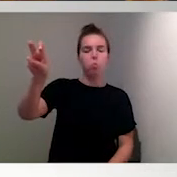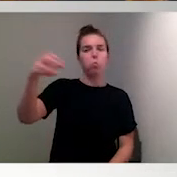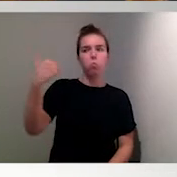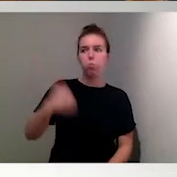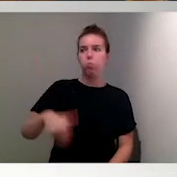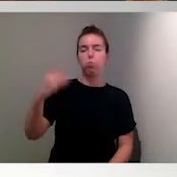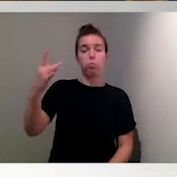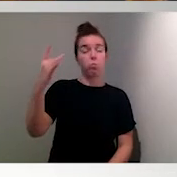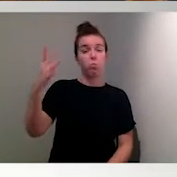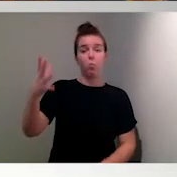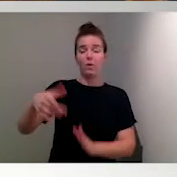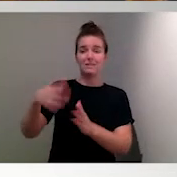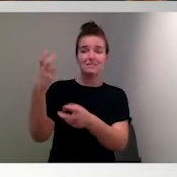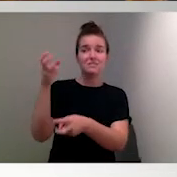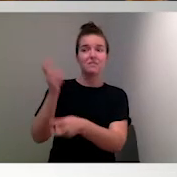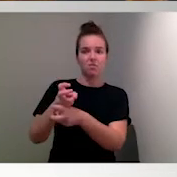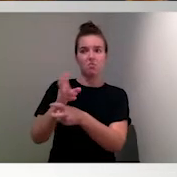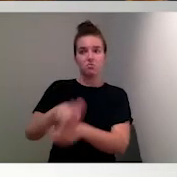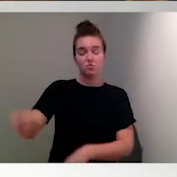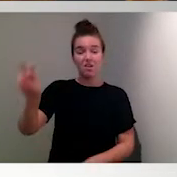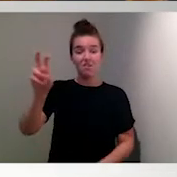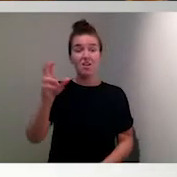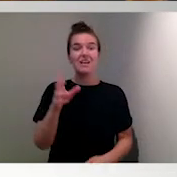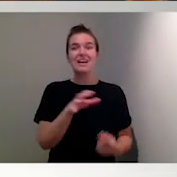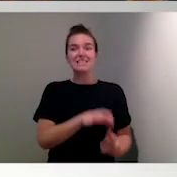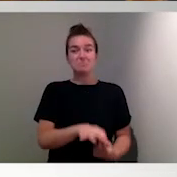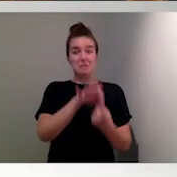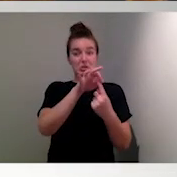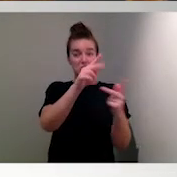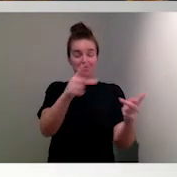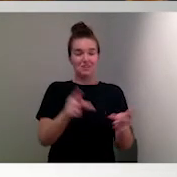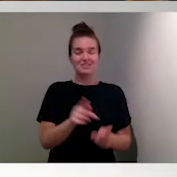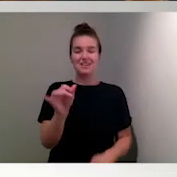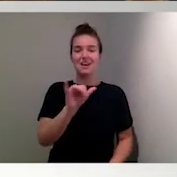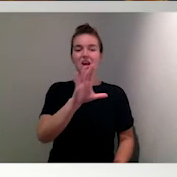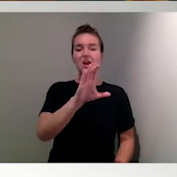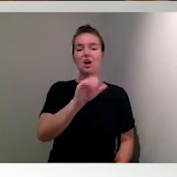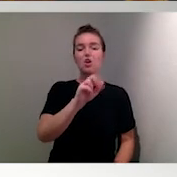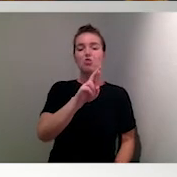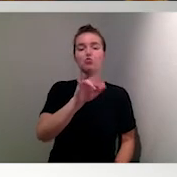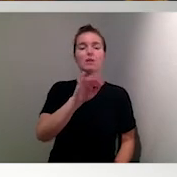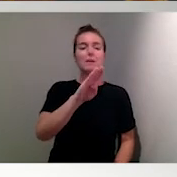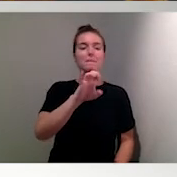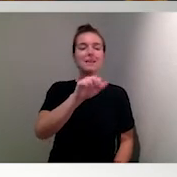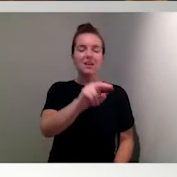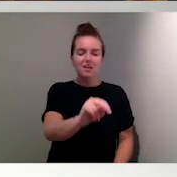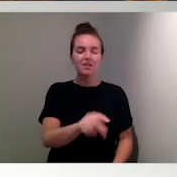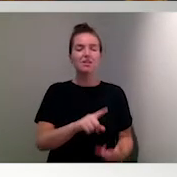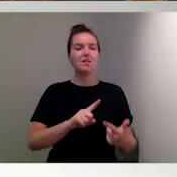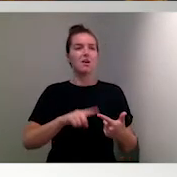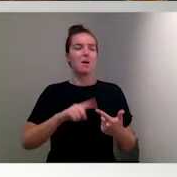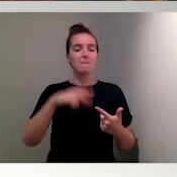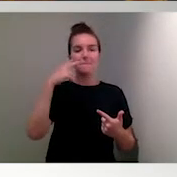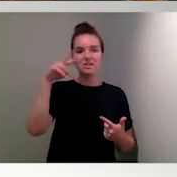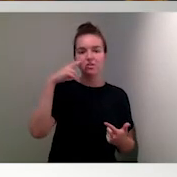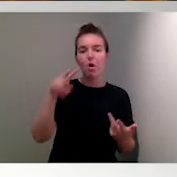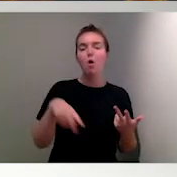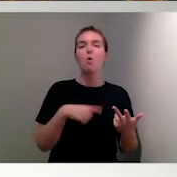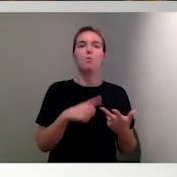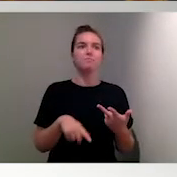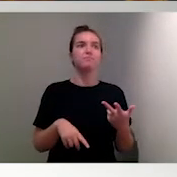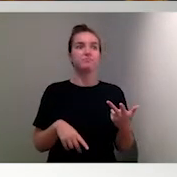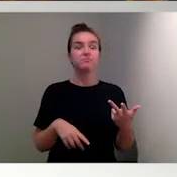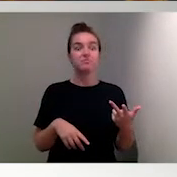in the Caribbean and Mexico, et cetera, I believe that even more so than mobility issues